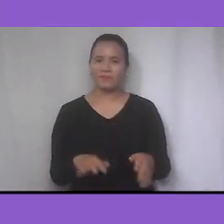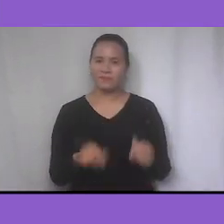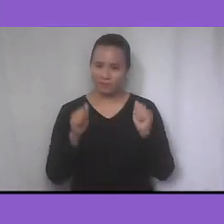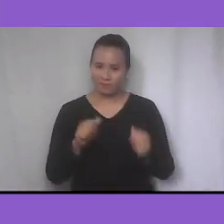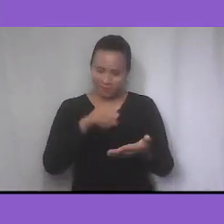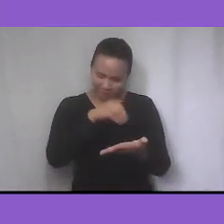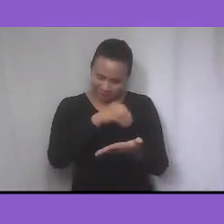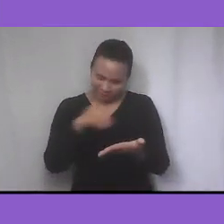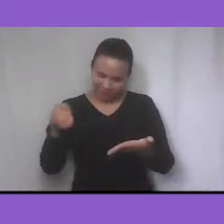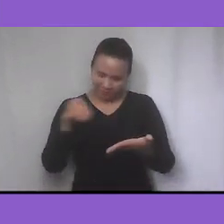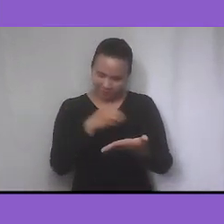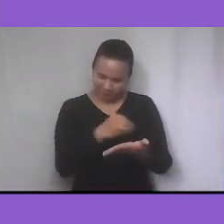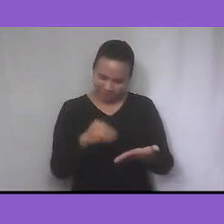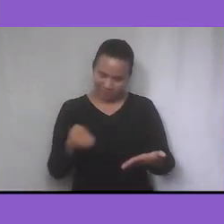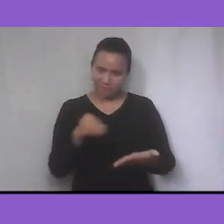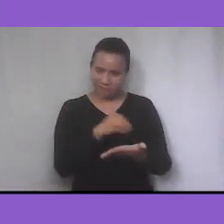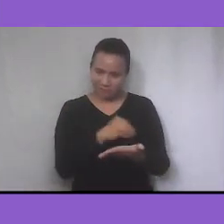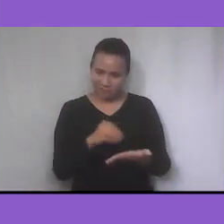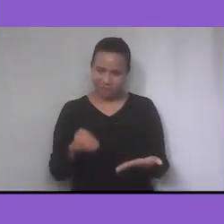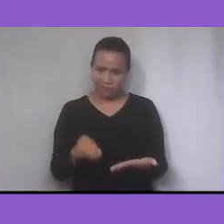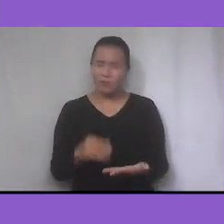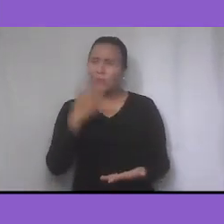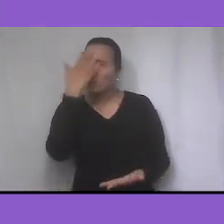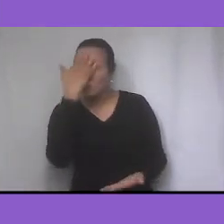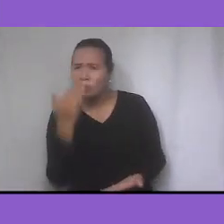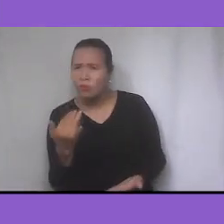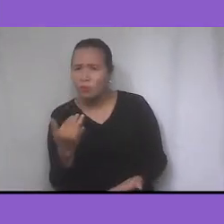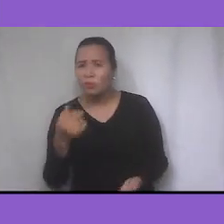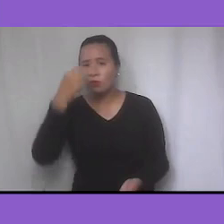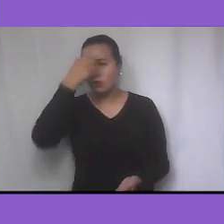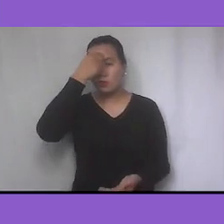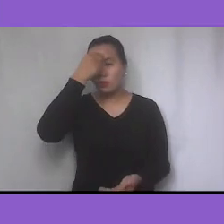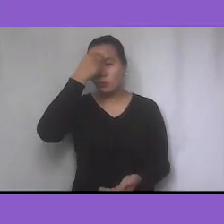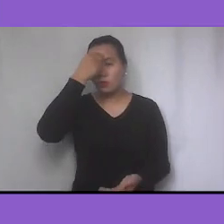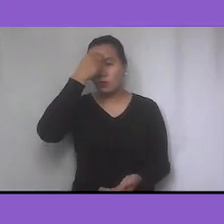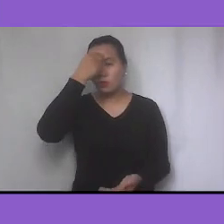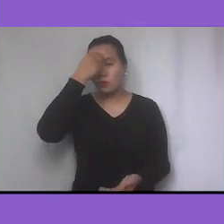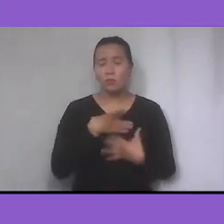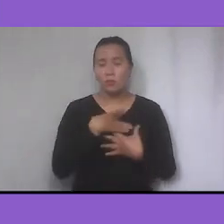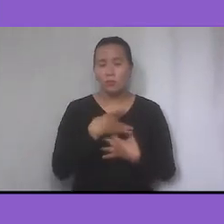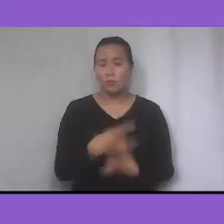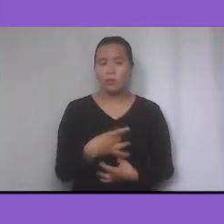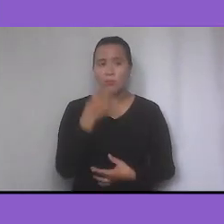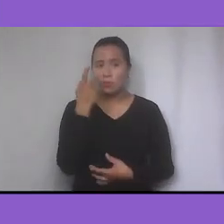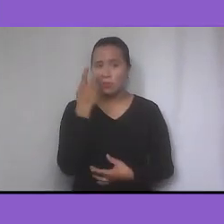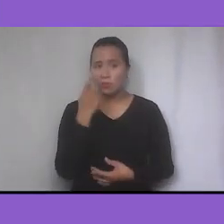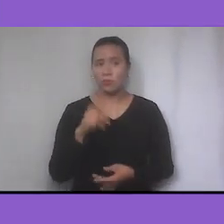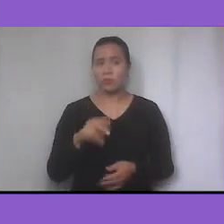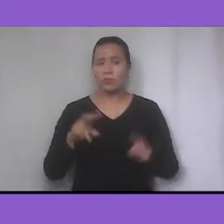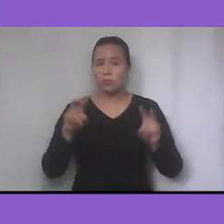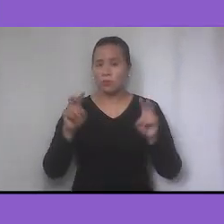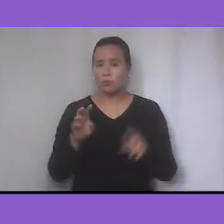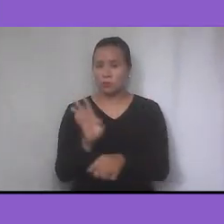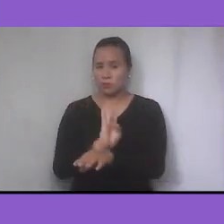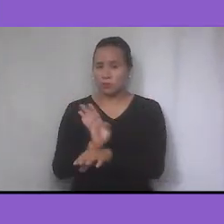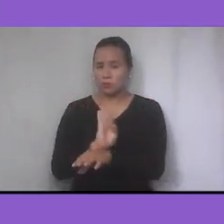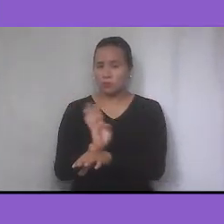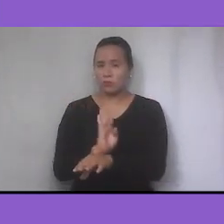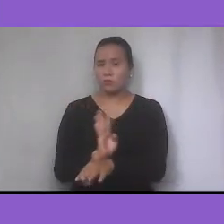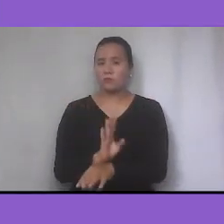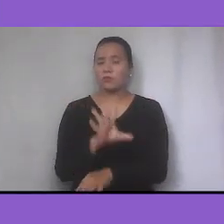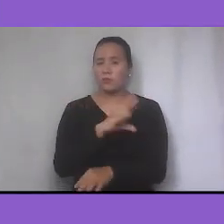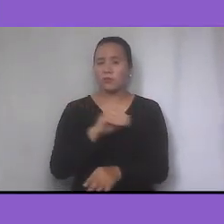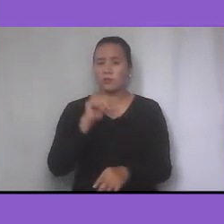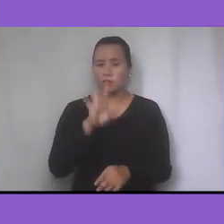nga, sa kagustuhan niya manood kami ng isang pelikula. At pag may practice, di mas hahaba at hahaba